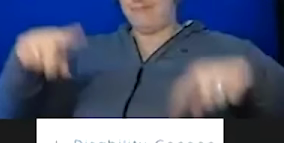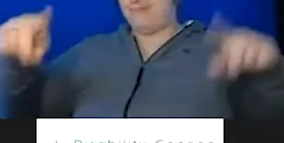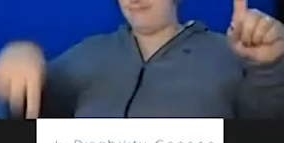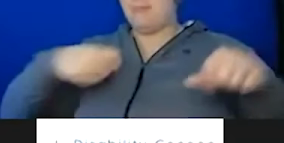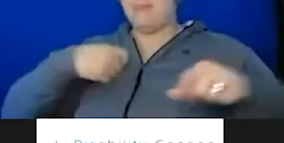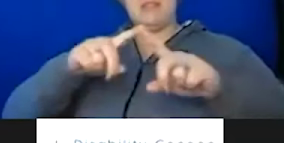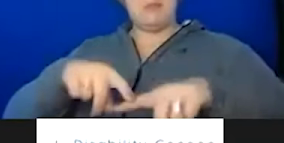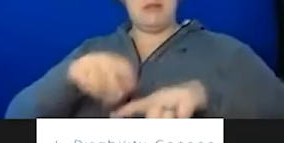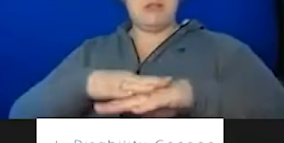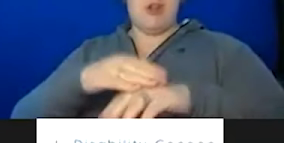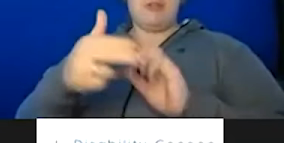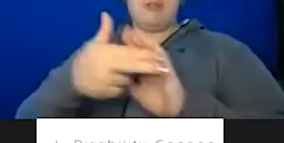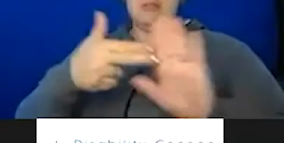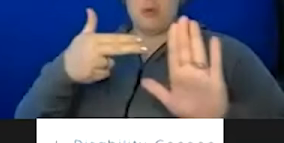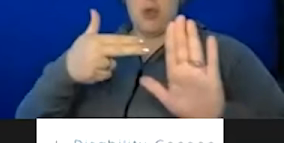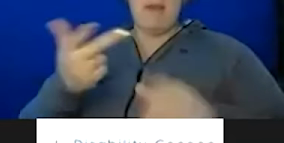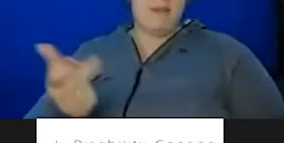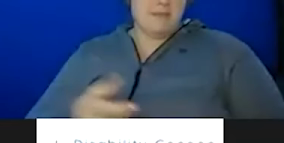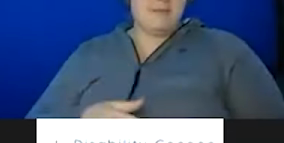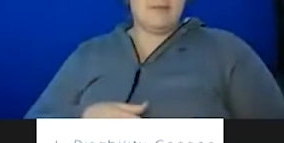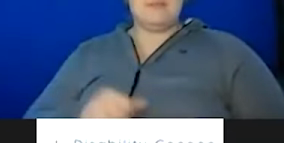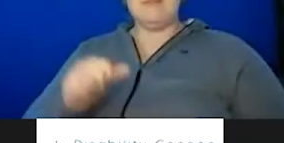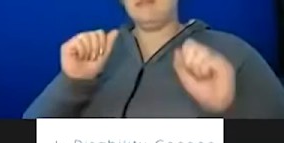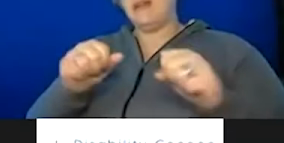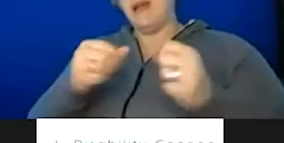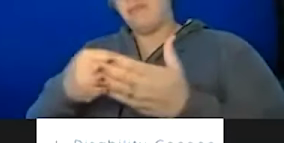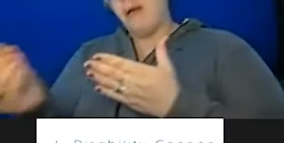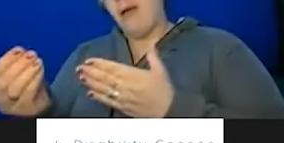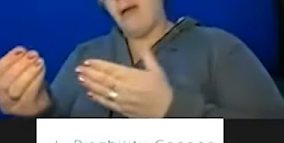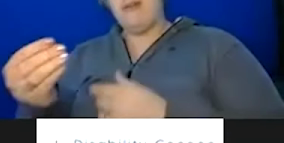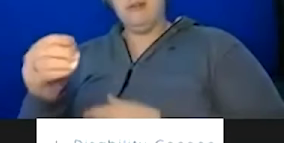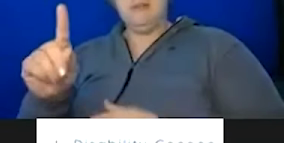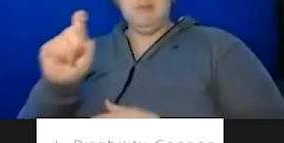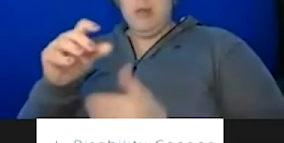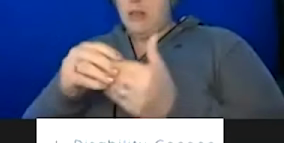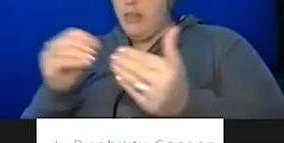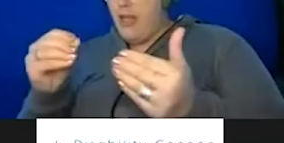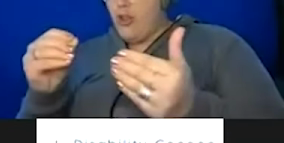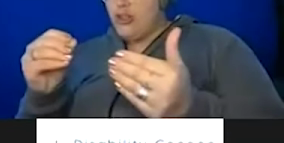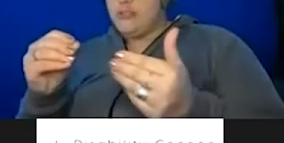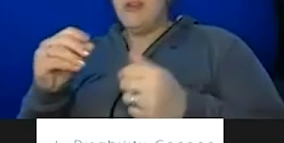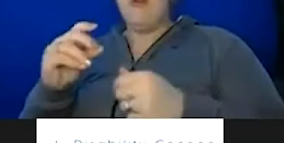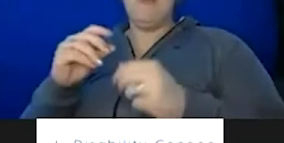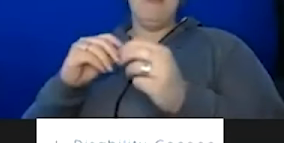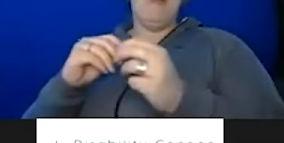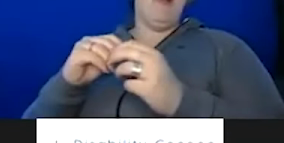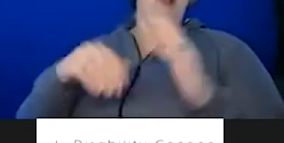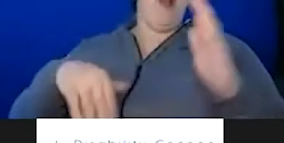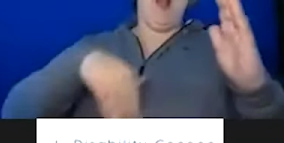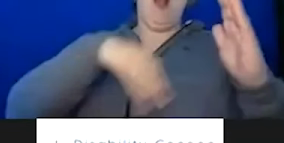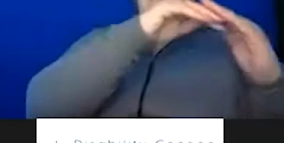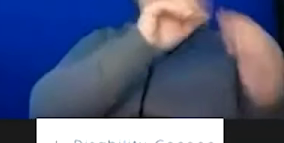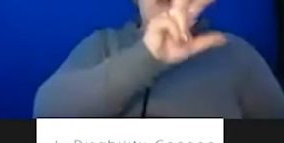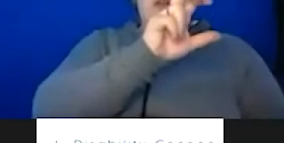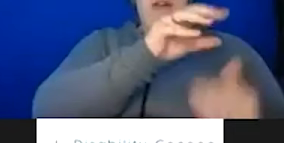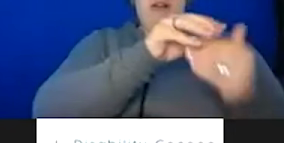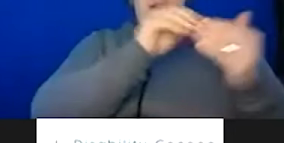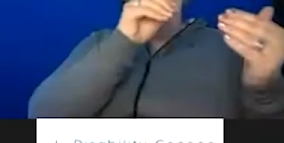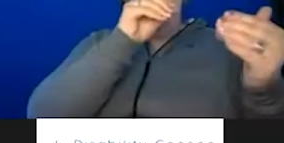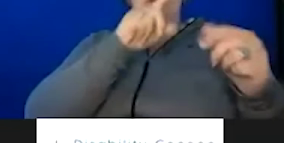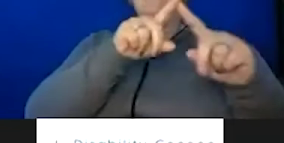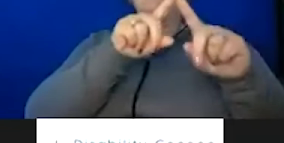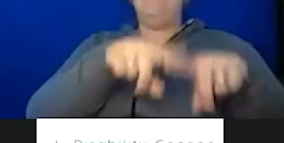brand. You can pick them up from $100 to $300, and that does vary based on brand and model.